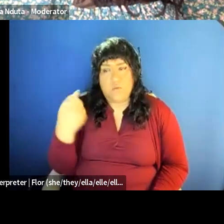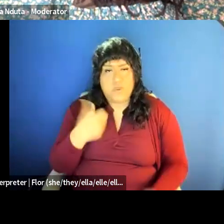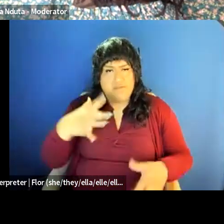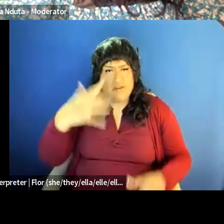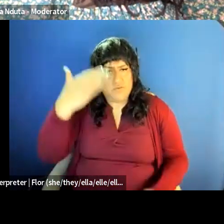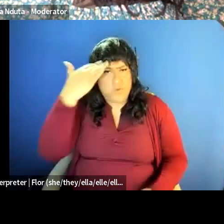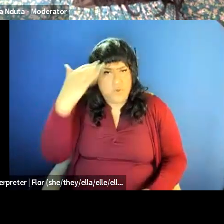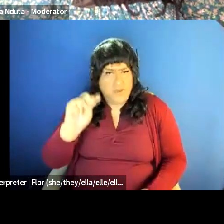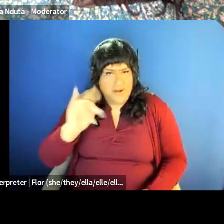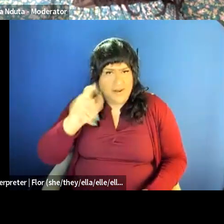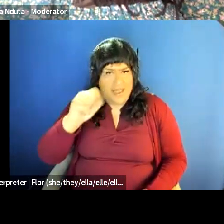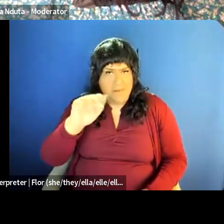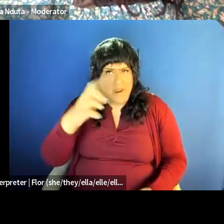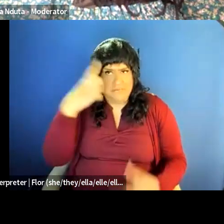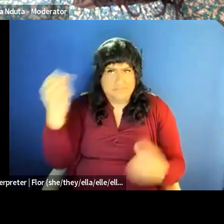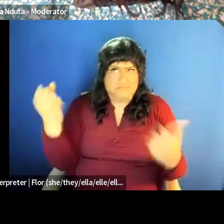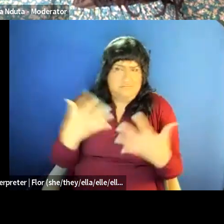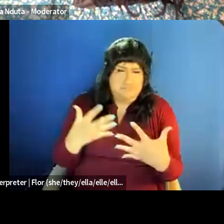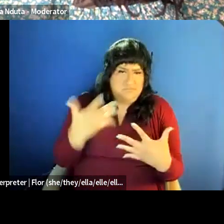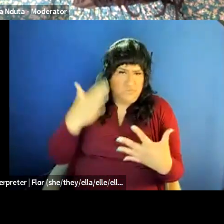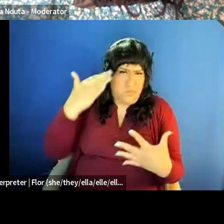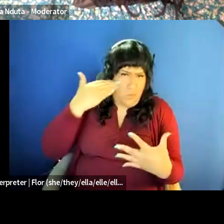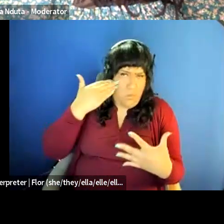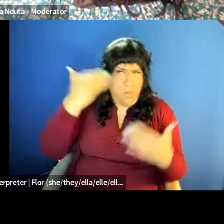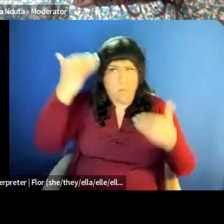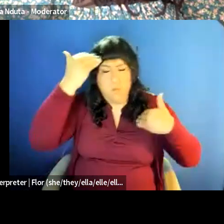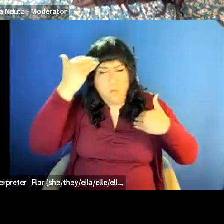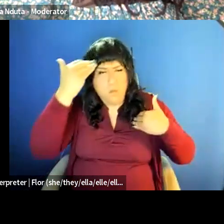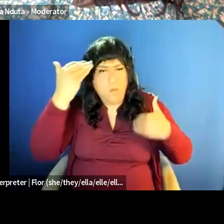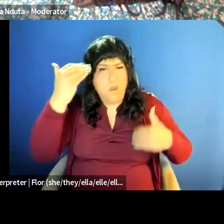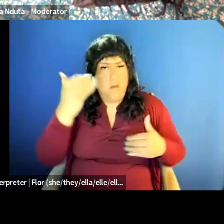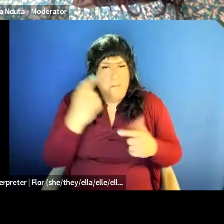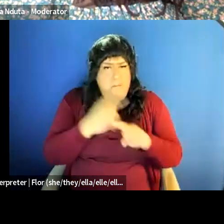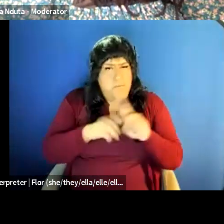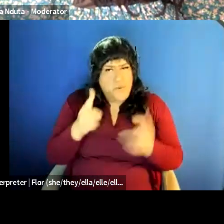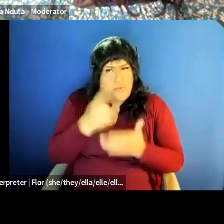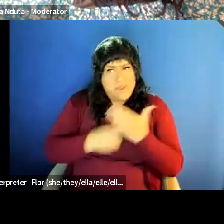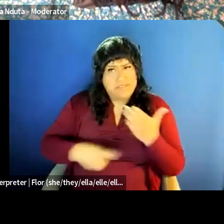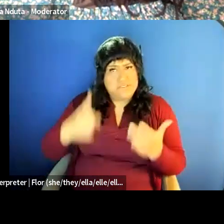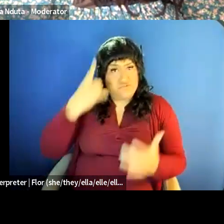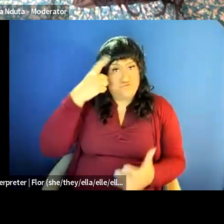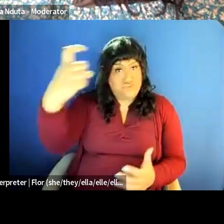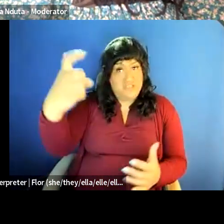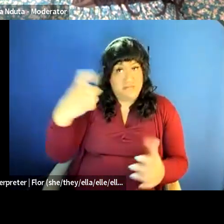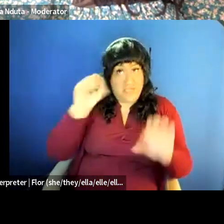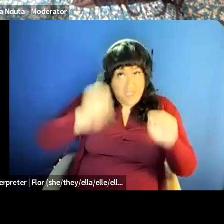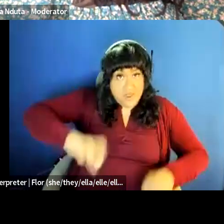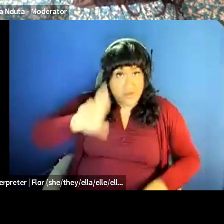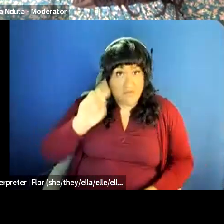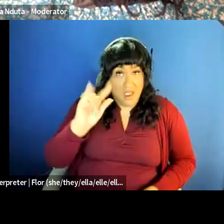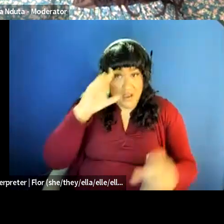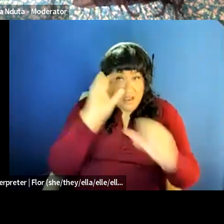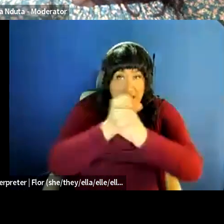dream?" So we know the nightmare, we've lived the nightmare, but how can we radically imagine something different? And there are so